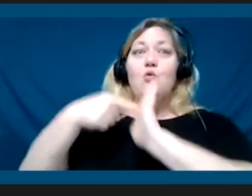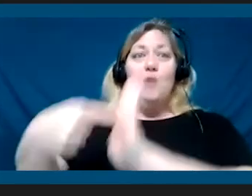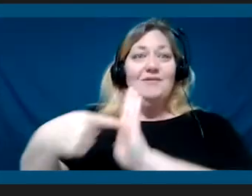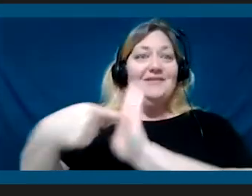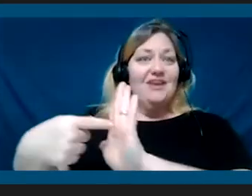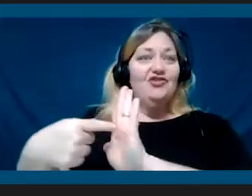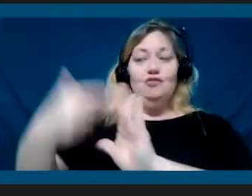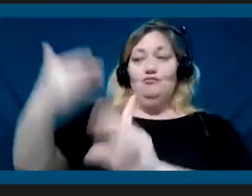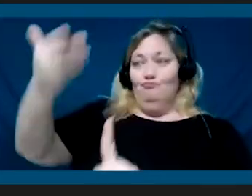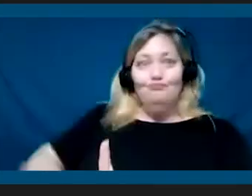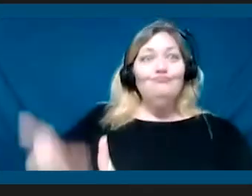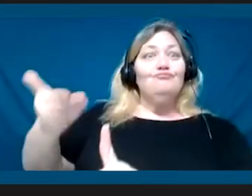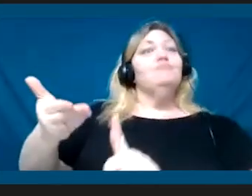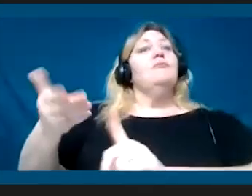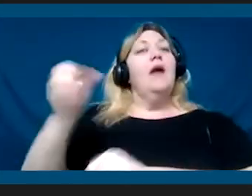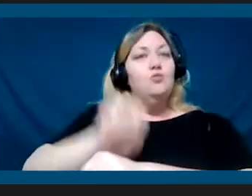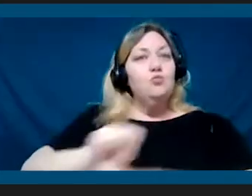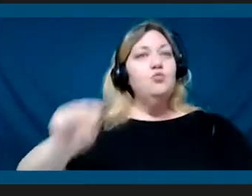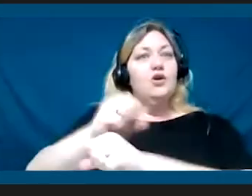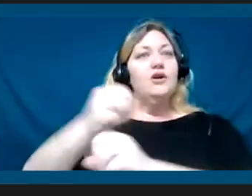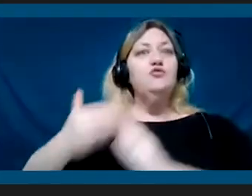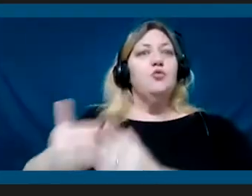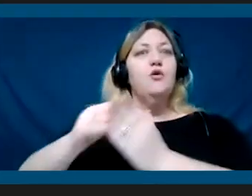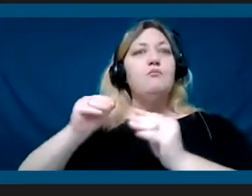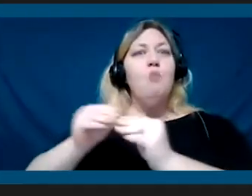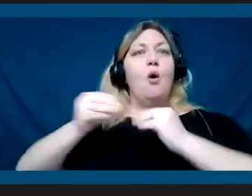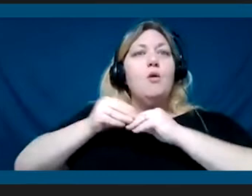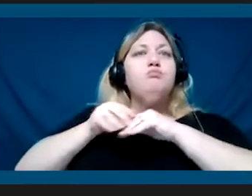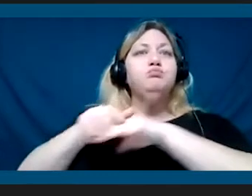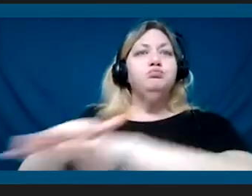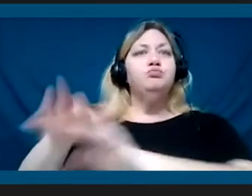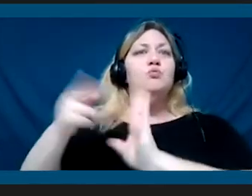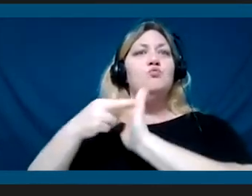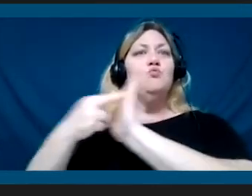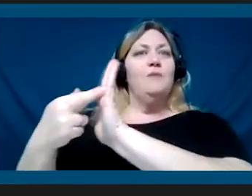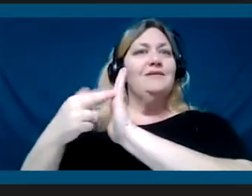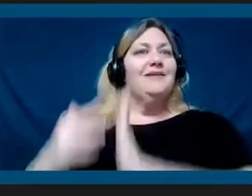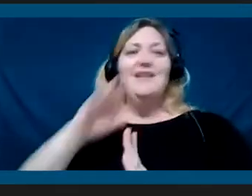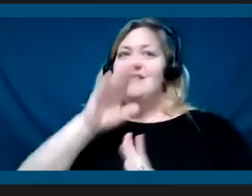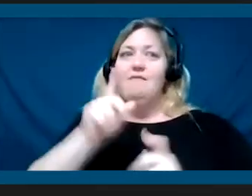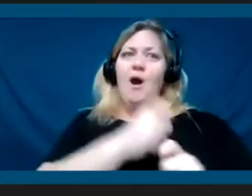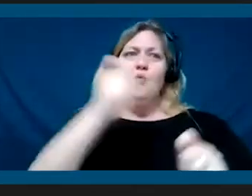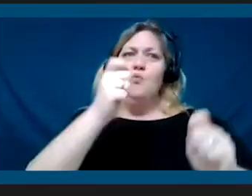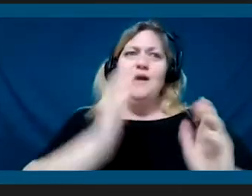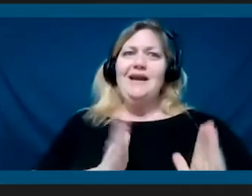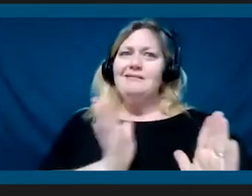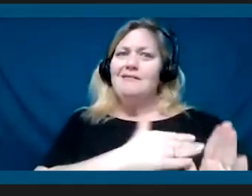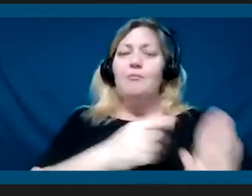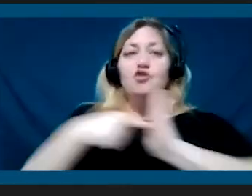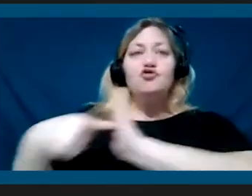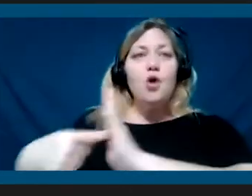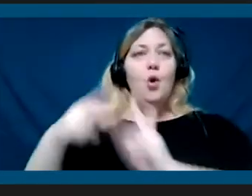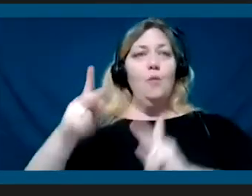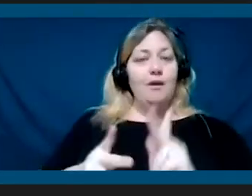representation and working towards representation. This has never been about winning, but to show people